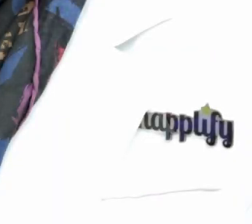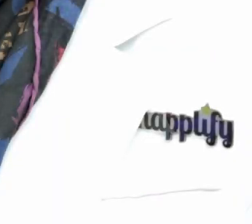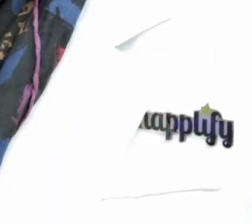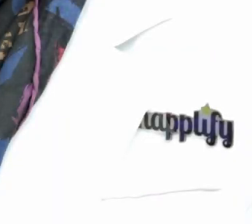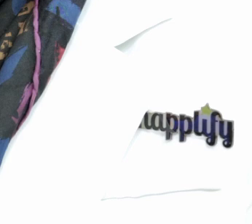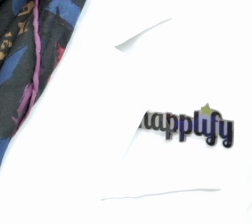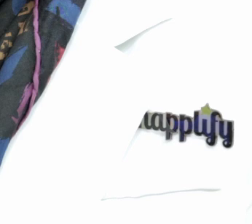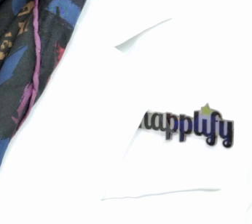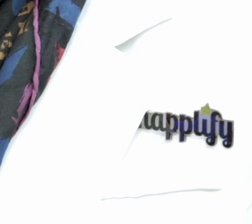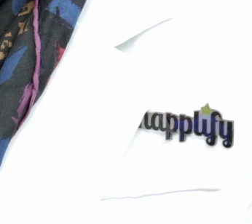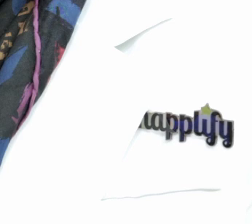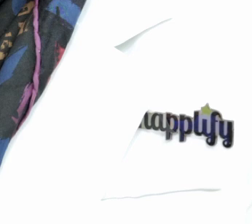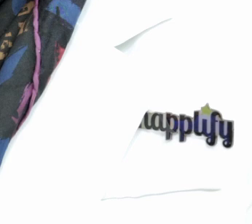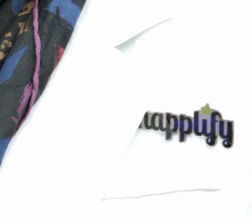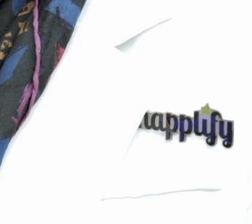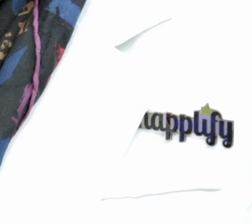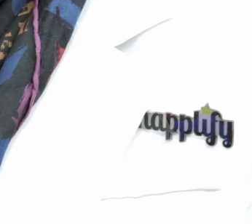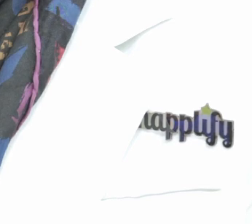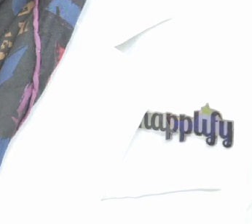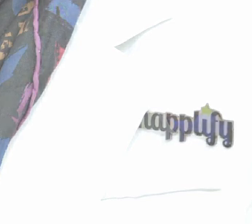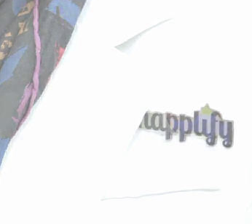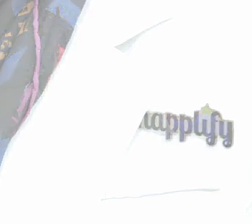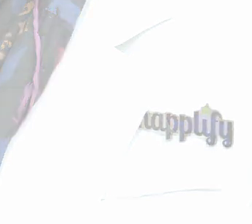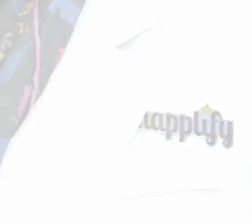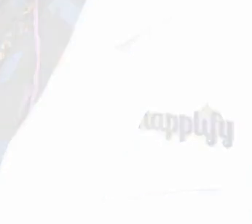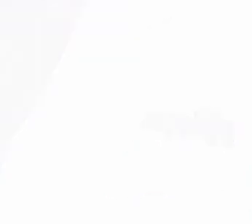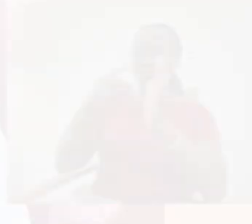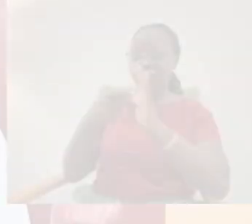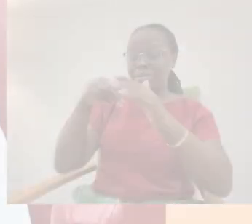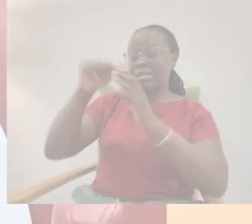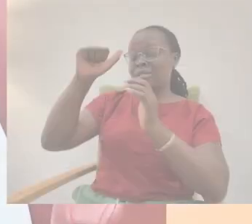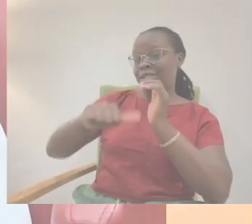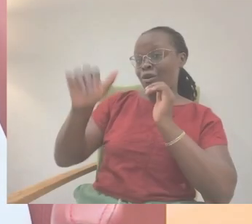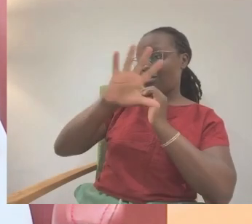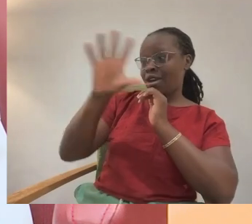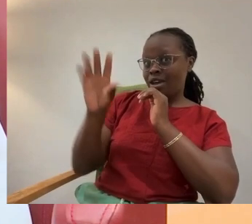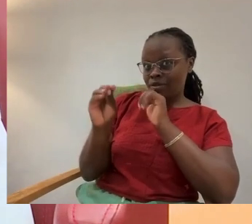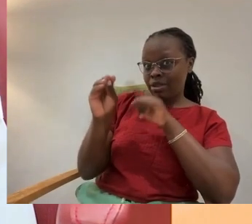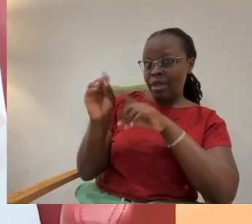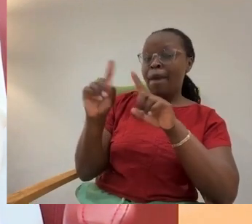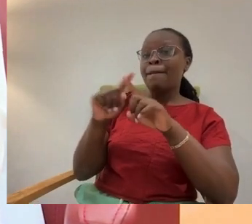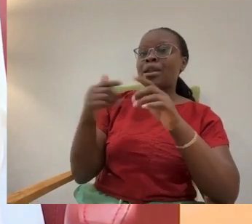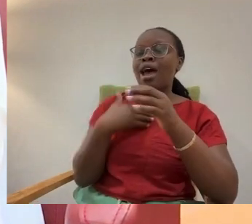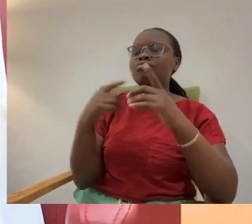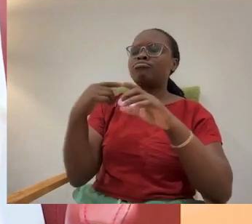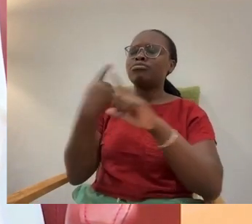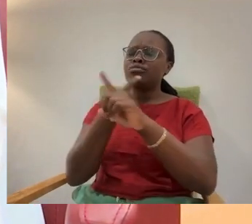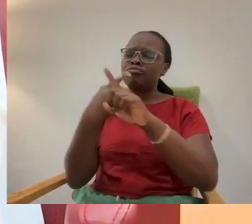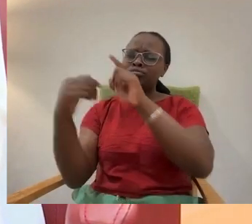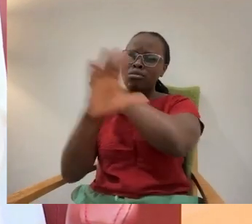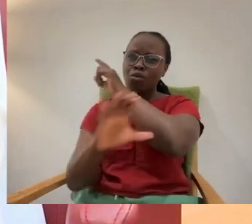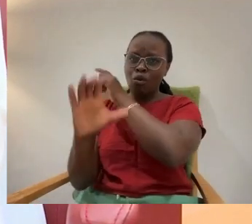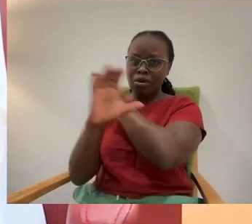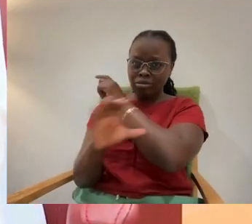Company. We are an EdTech company headquartered in South Africa, but we have worked in 7 countries, which of